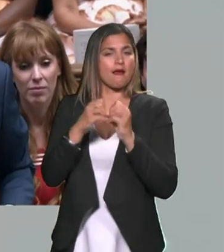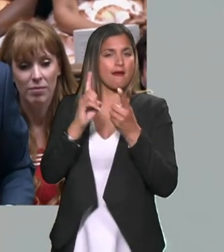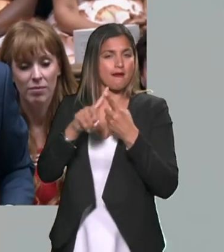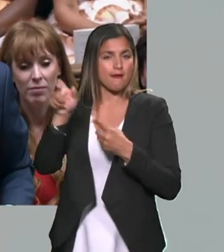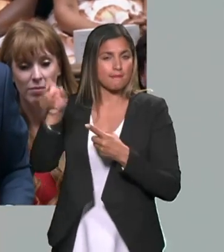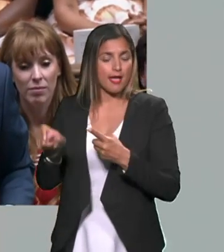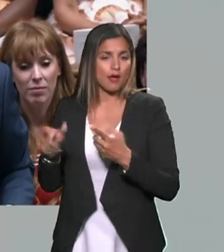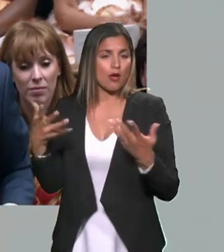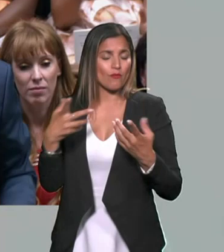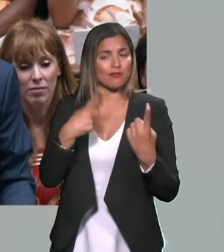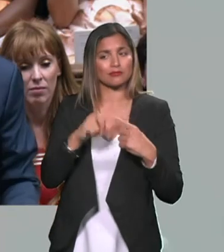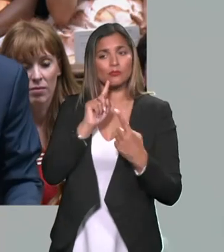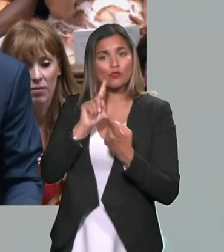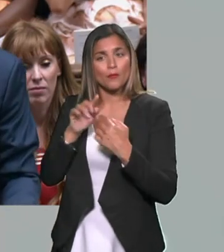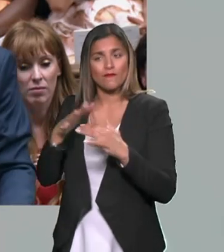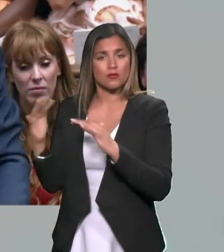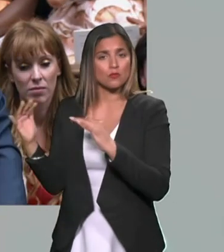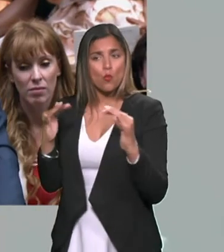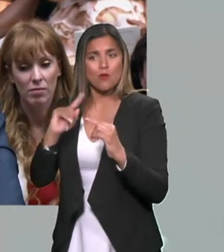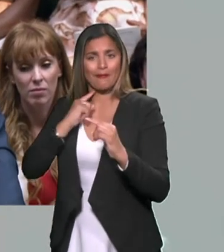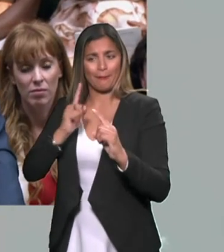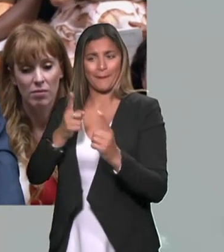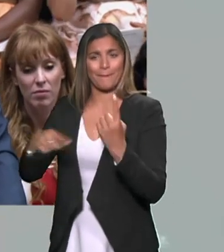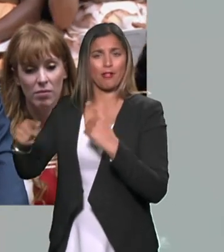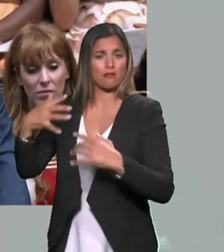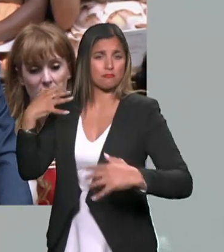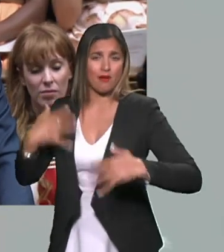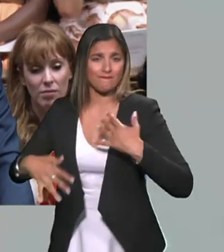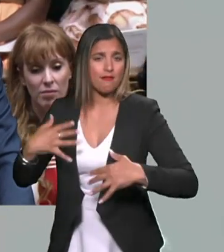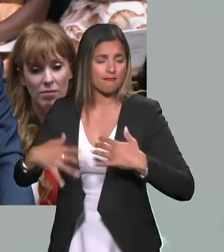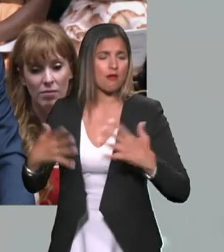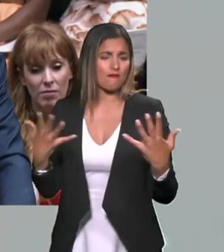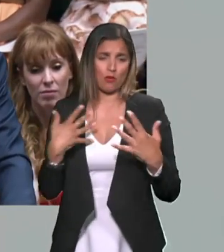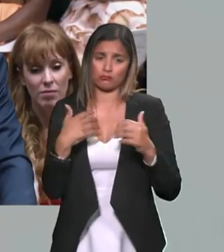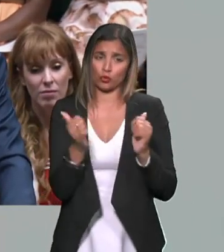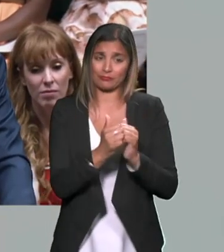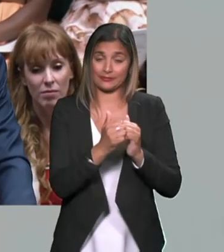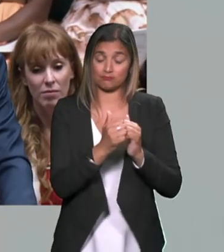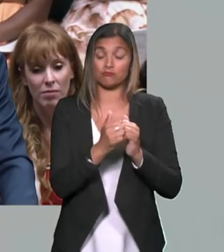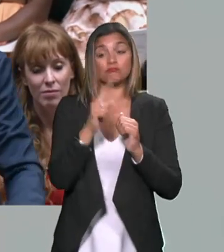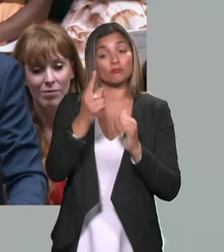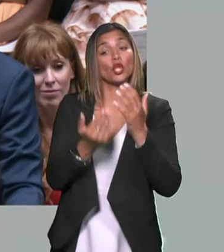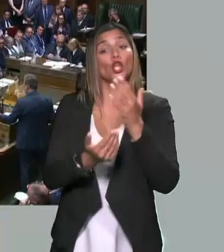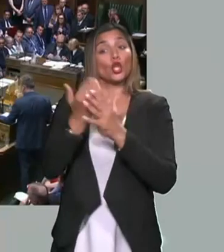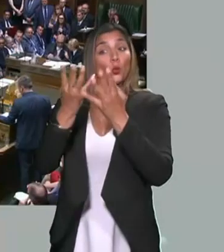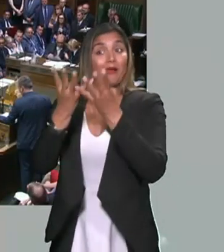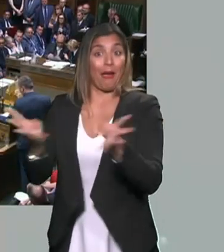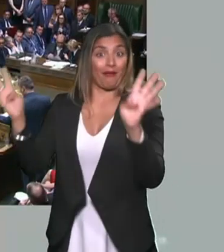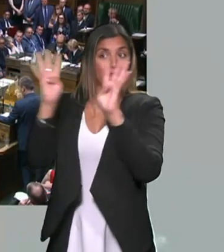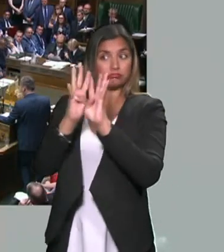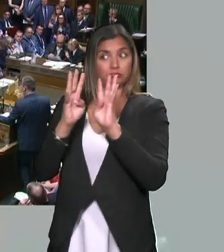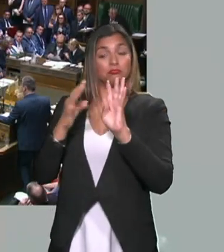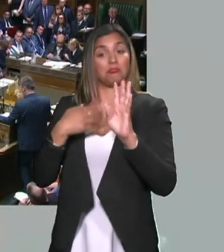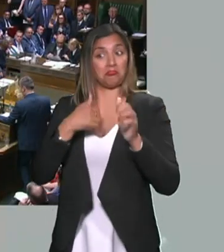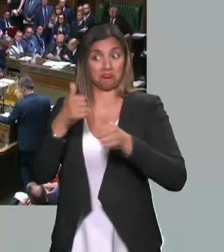comments about genocide. Mr. Speaker, may I welcome the new Cabinet to their places? We have a